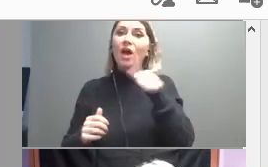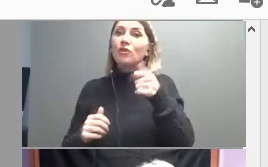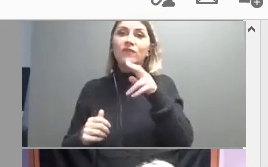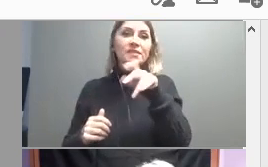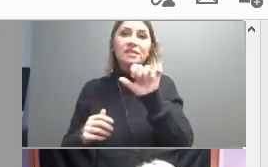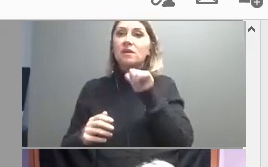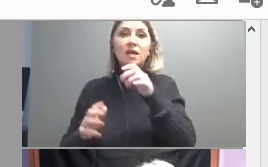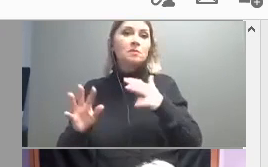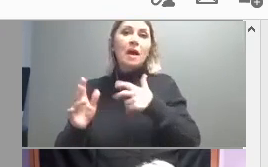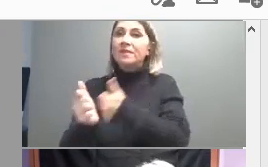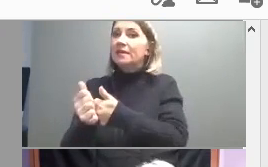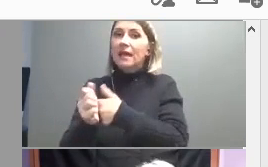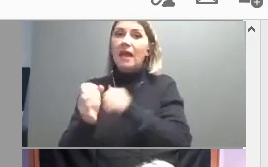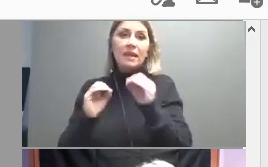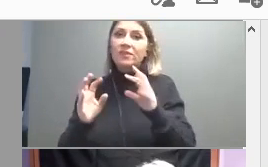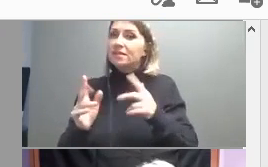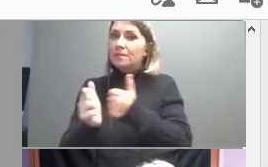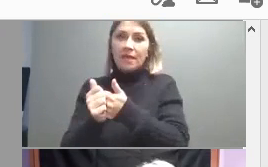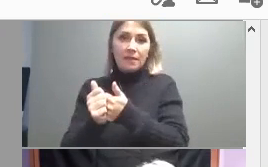updated, because nothing has updated before.